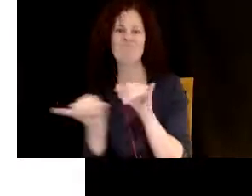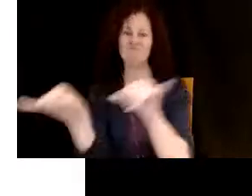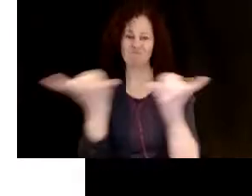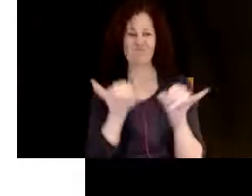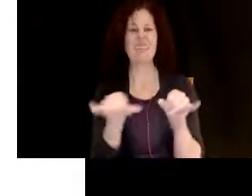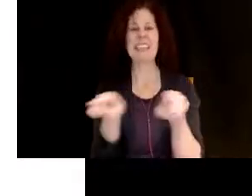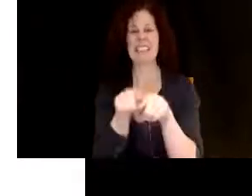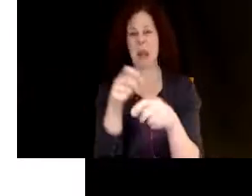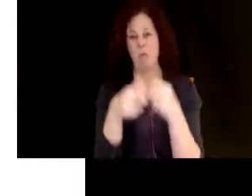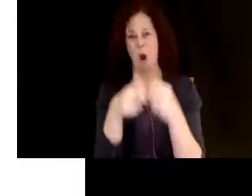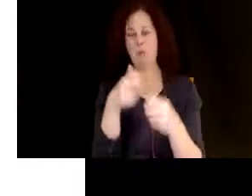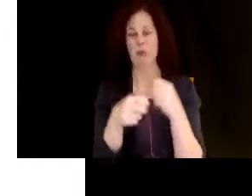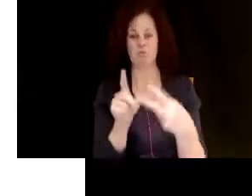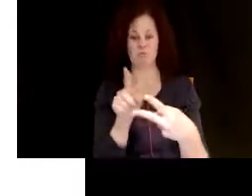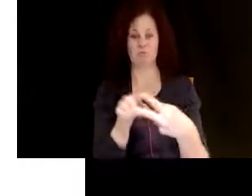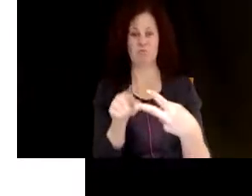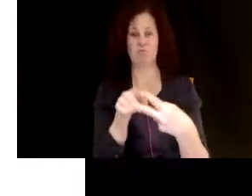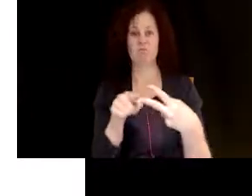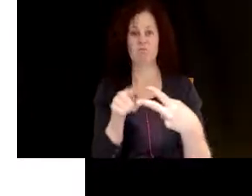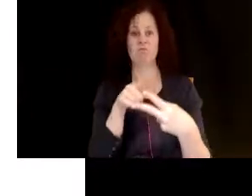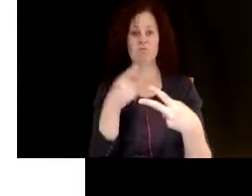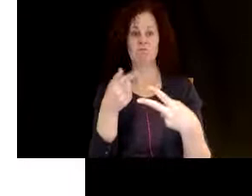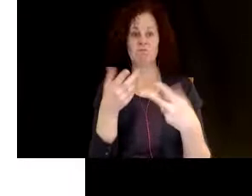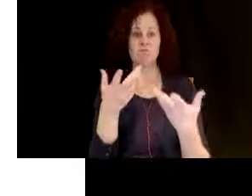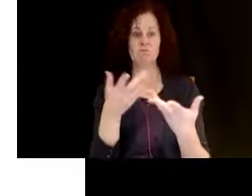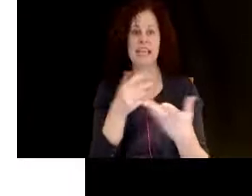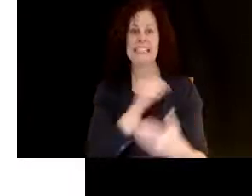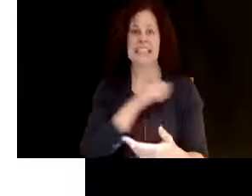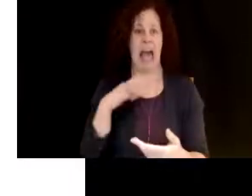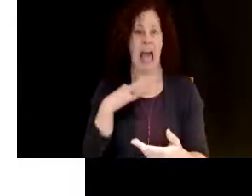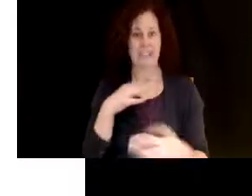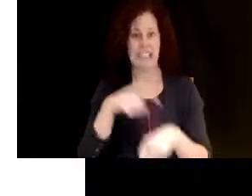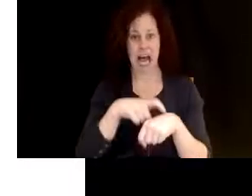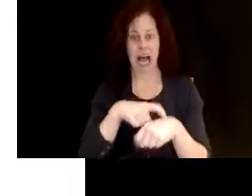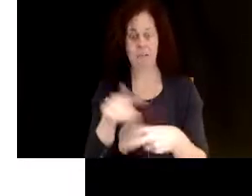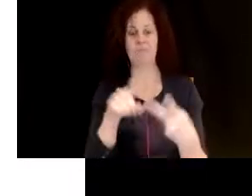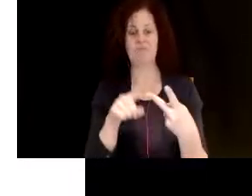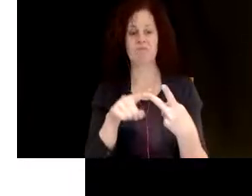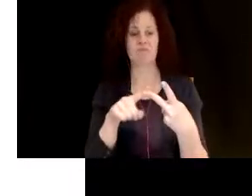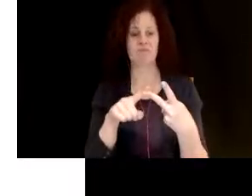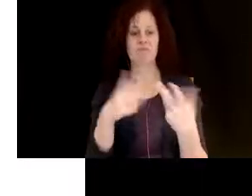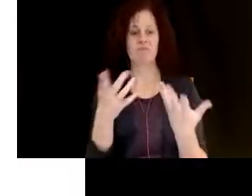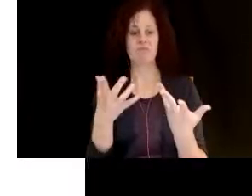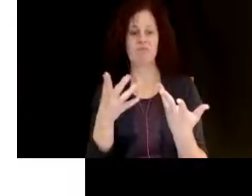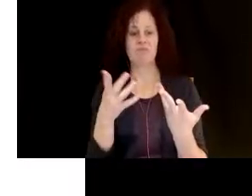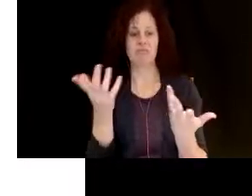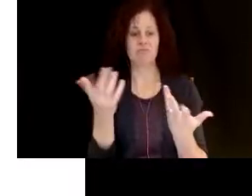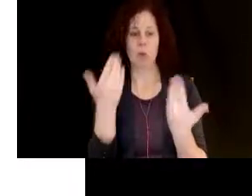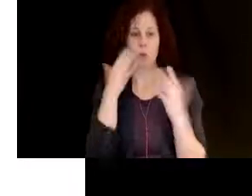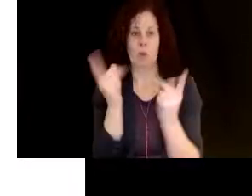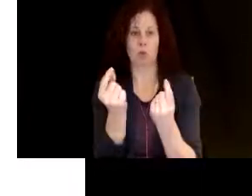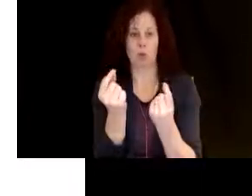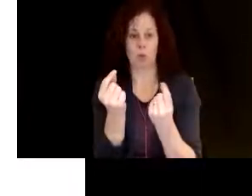as a commonly cited reason as well. In Massachusetts and Rhode Island, however, the lack of money was the more common cited